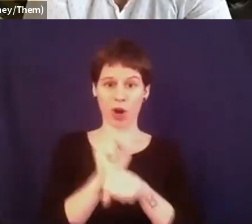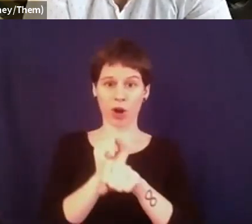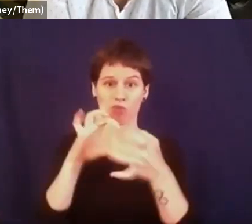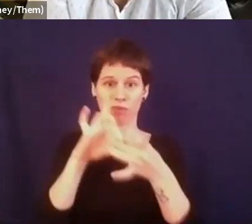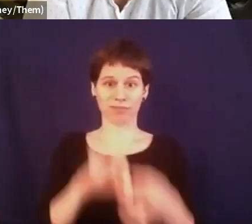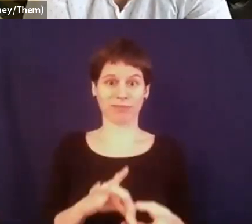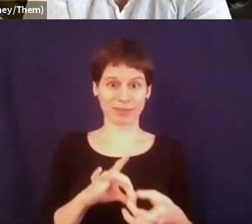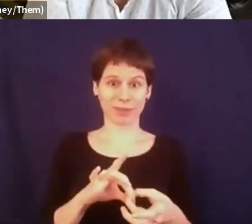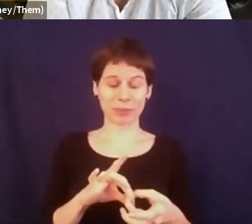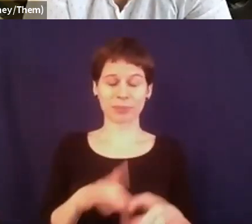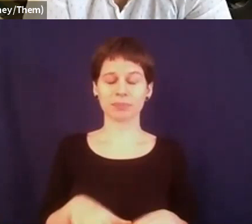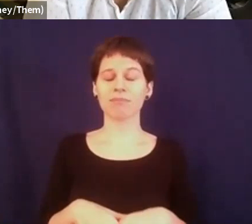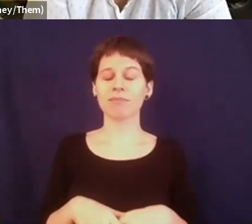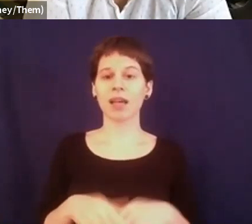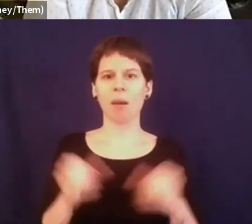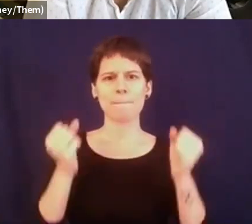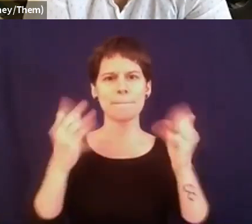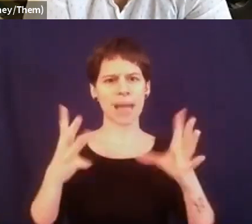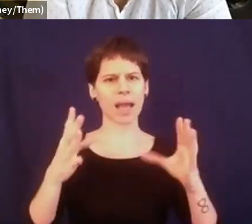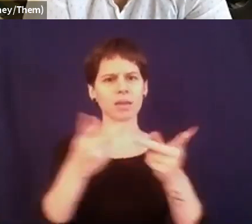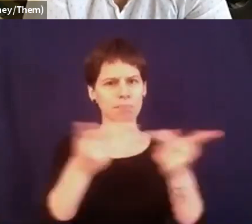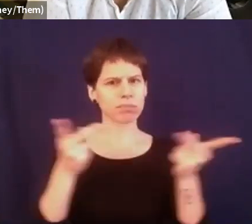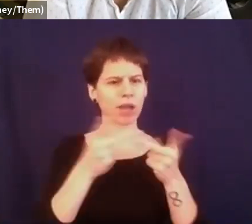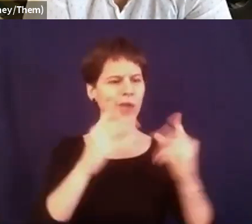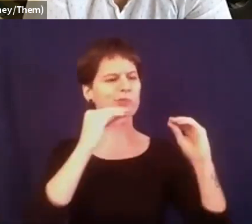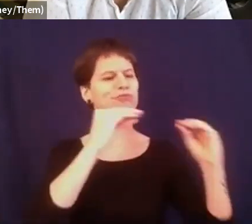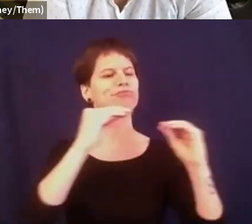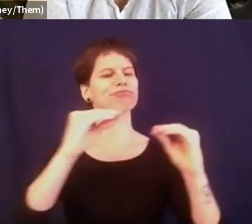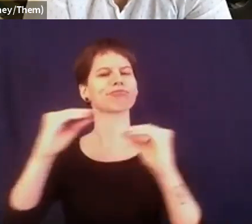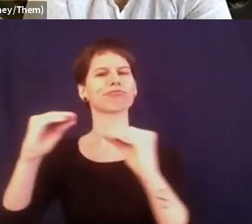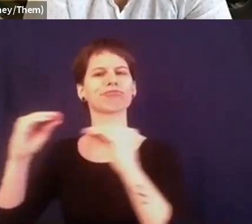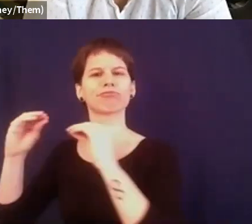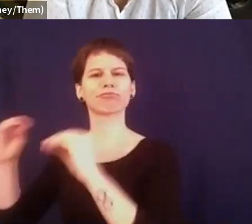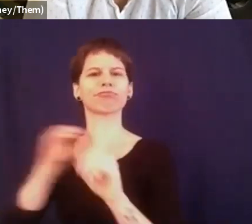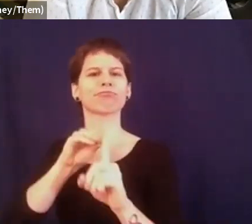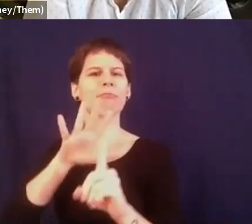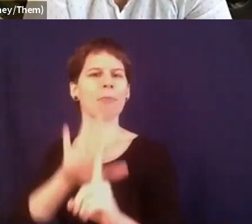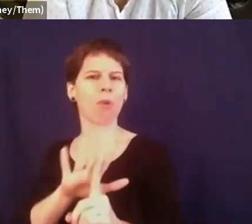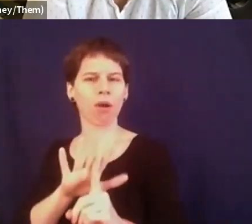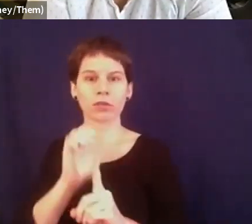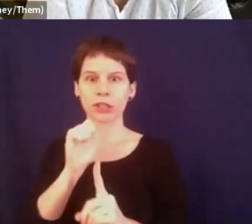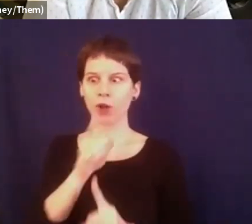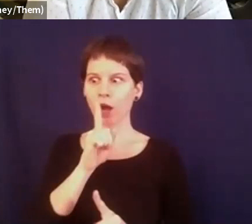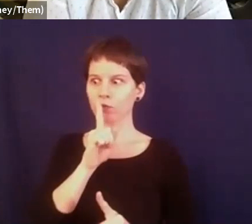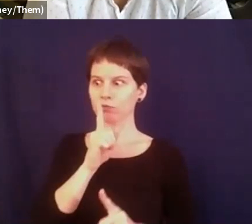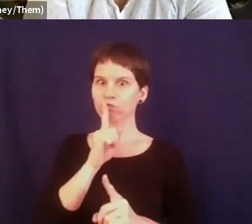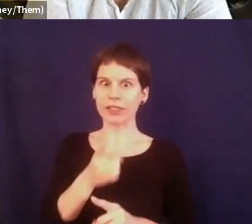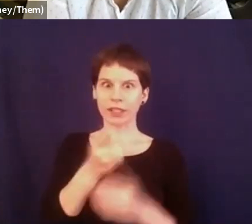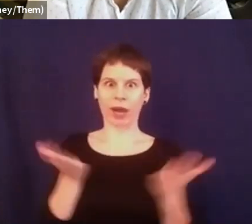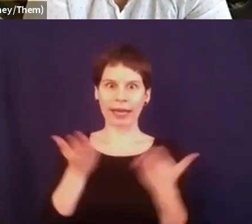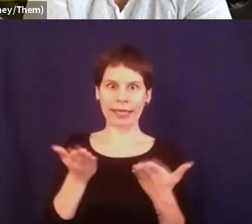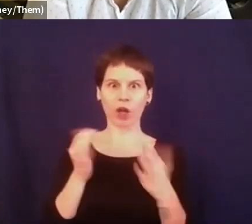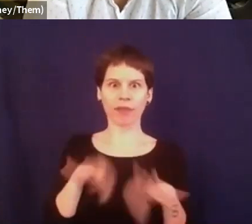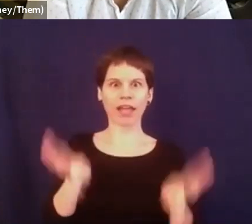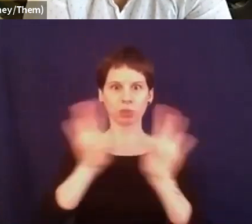are lots of places to teach that. It might not just be right here, and that's really, really important. So we're